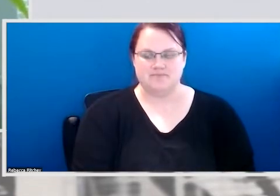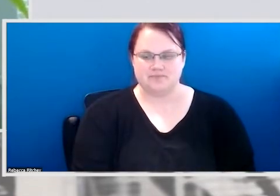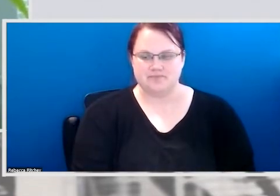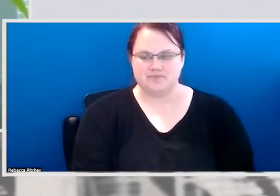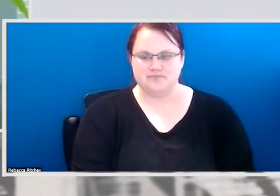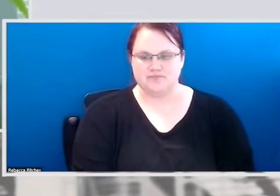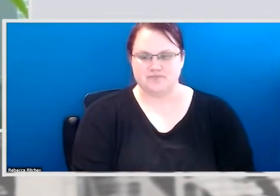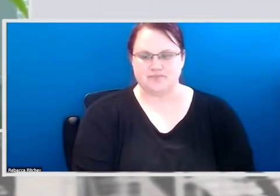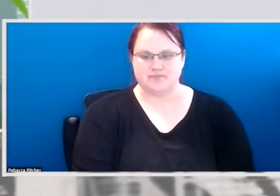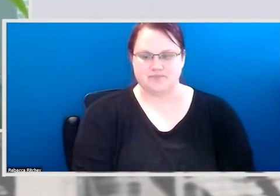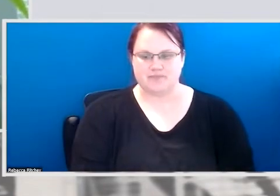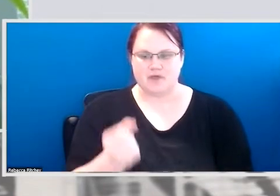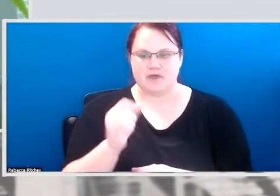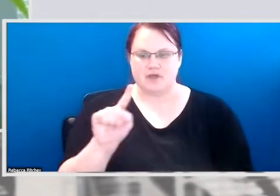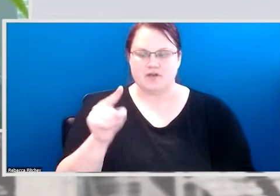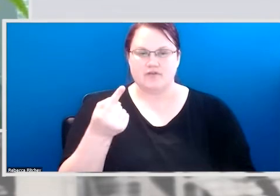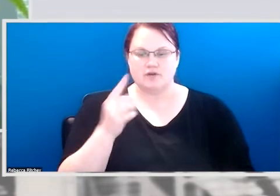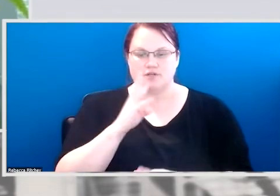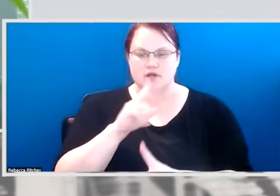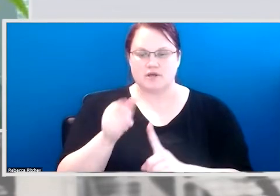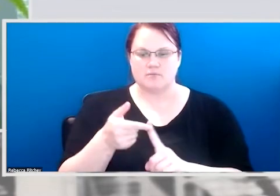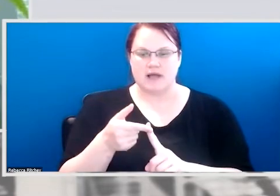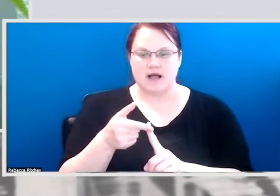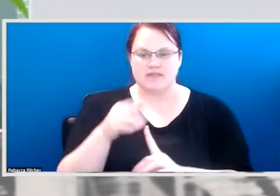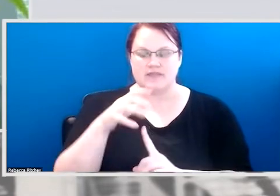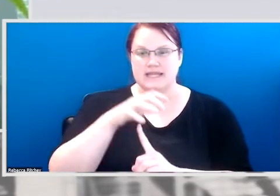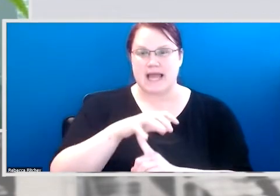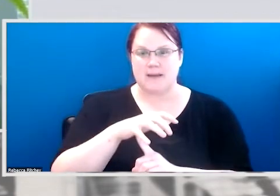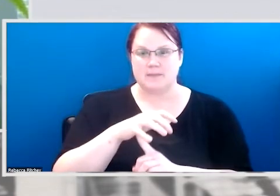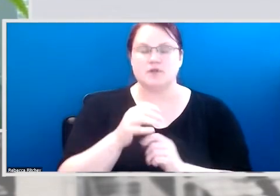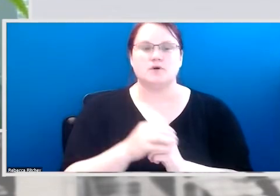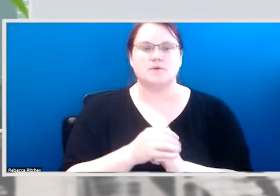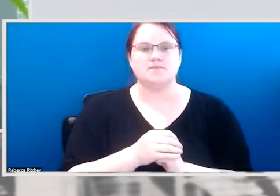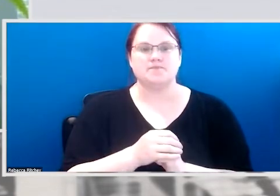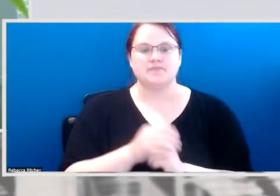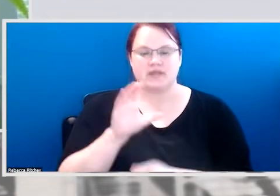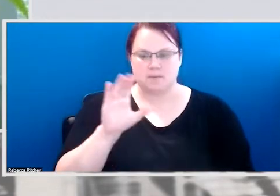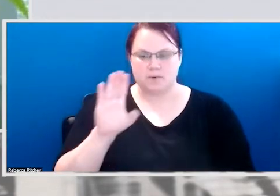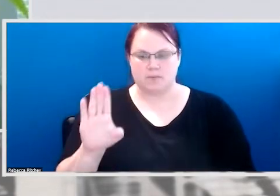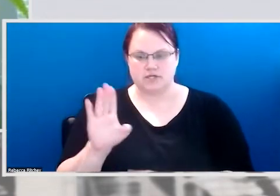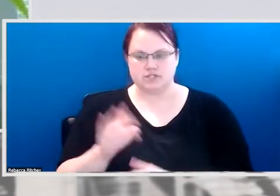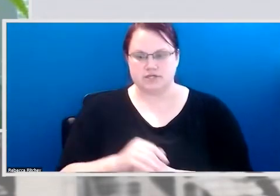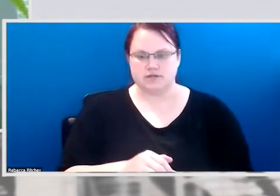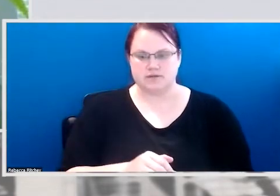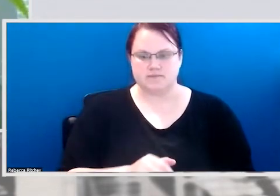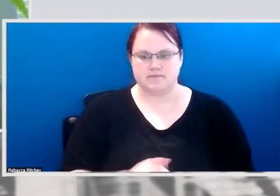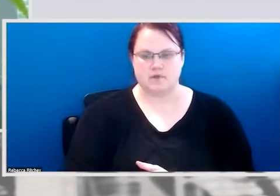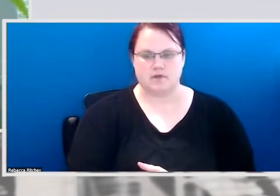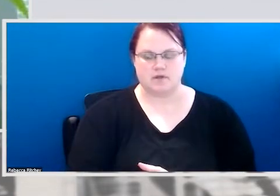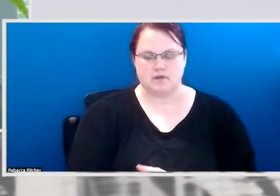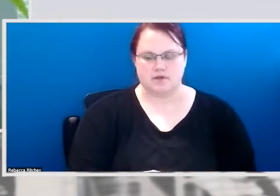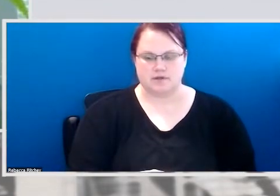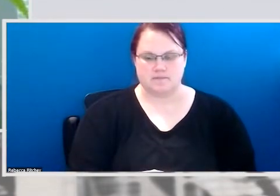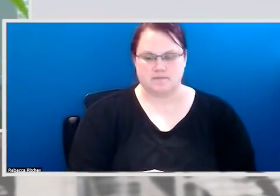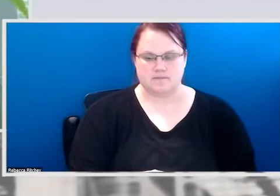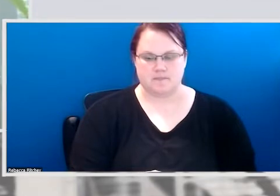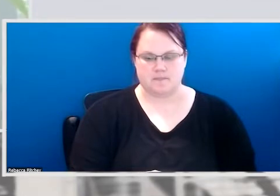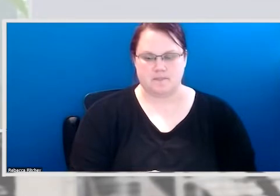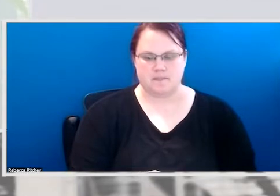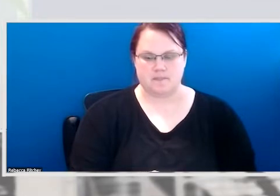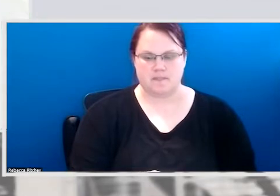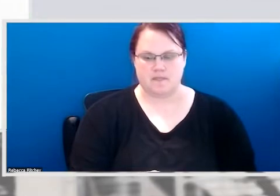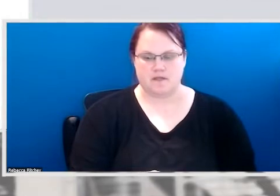telling you what's actually in the capital budget. There's kind of three cardinal rules for capital budget projects. First off, we want to make sure that we're